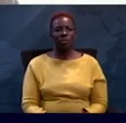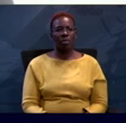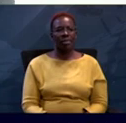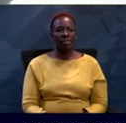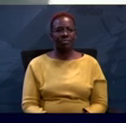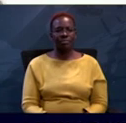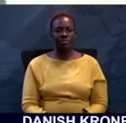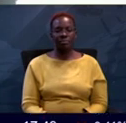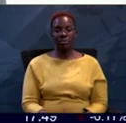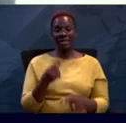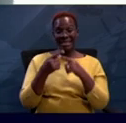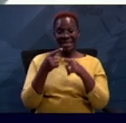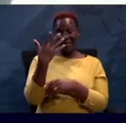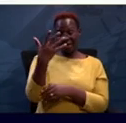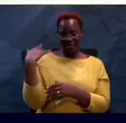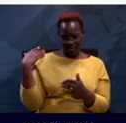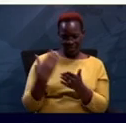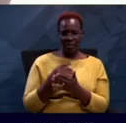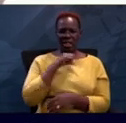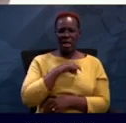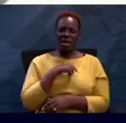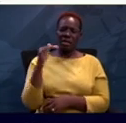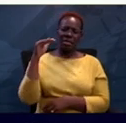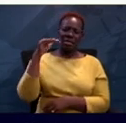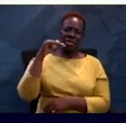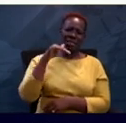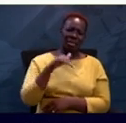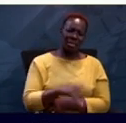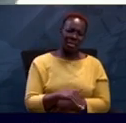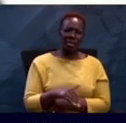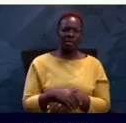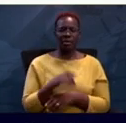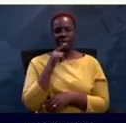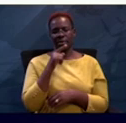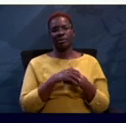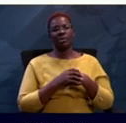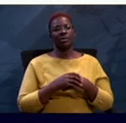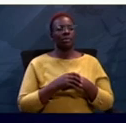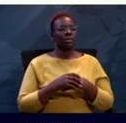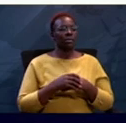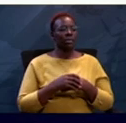For the last 5 years, the earnings have been going down.